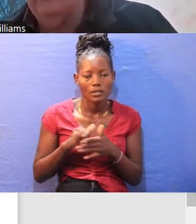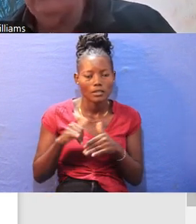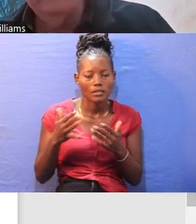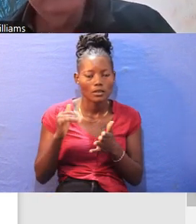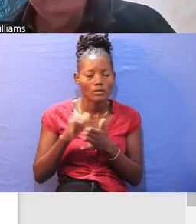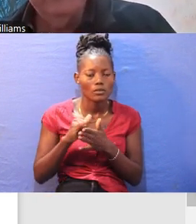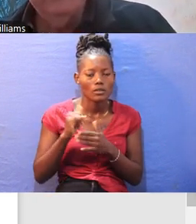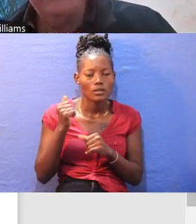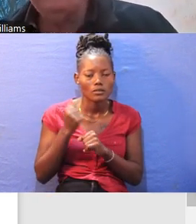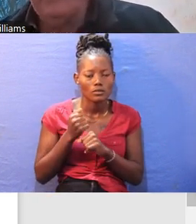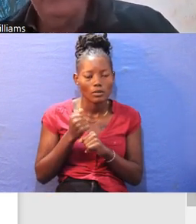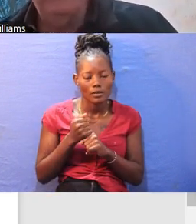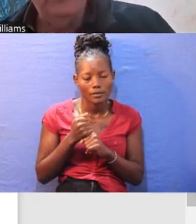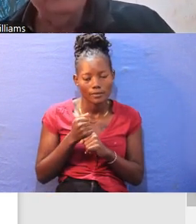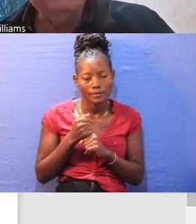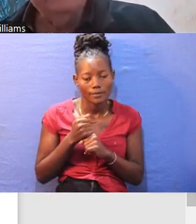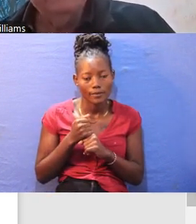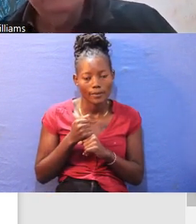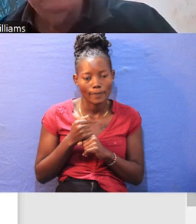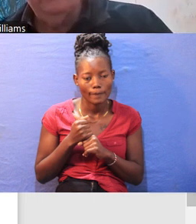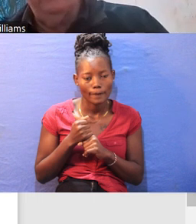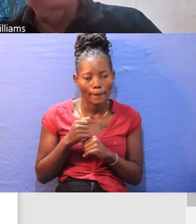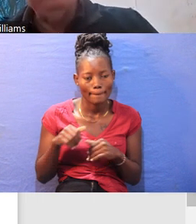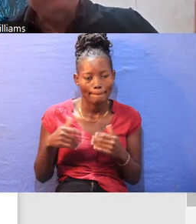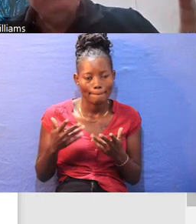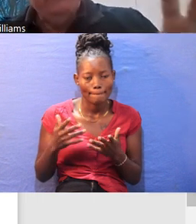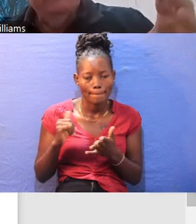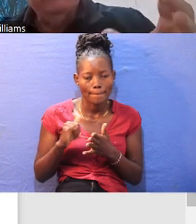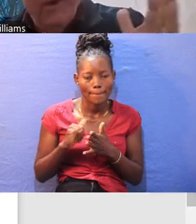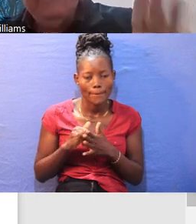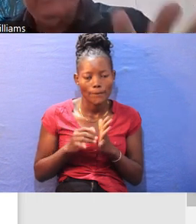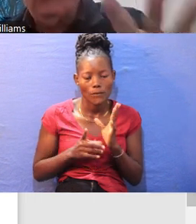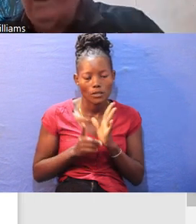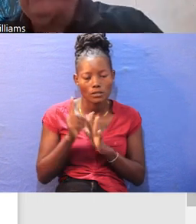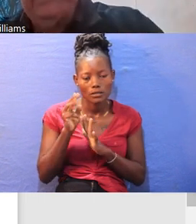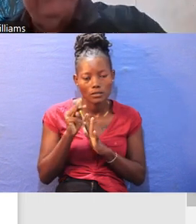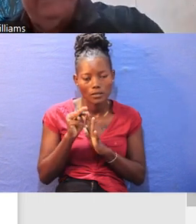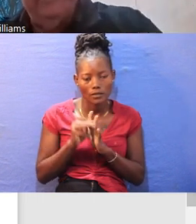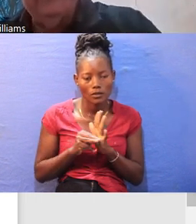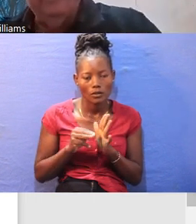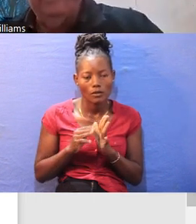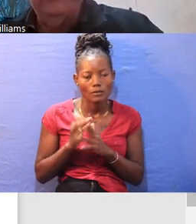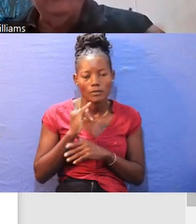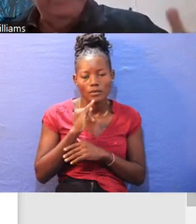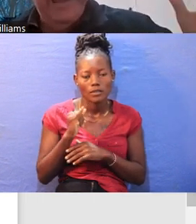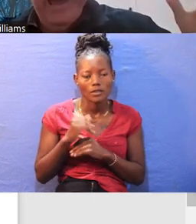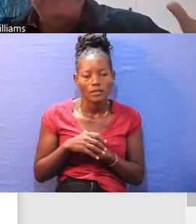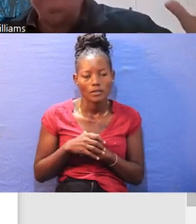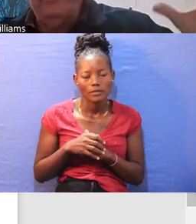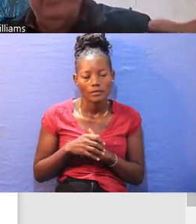I will. So that's how that works. So the way that quality is developed